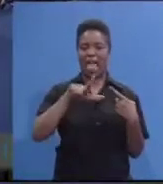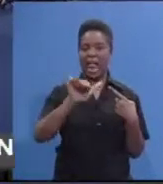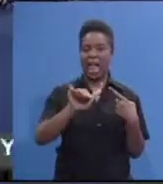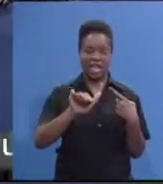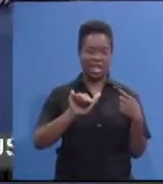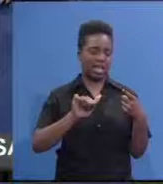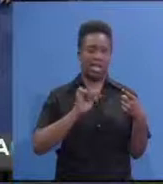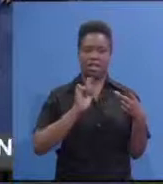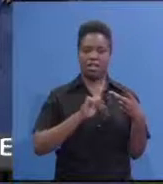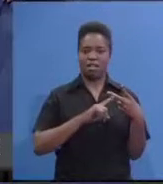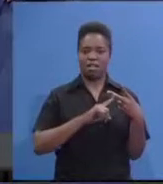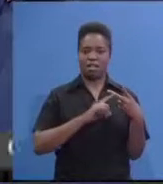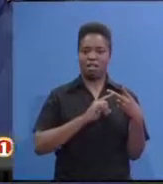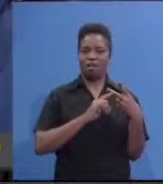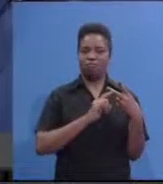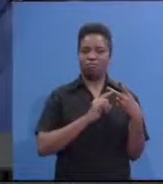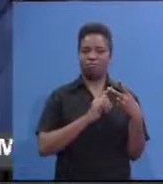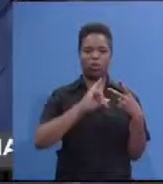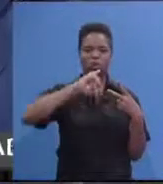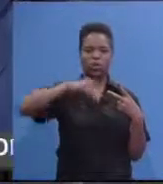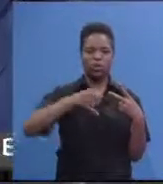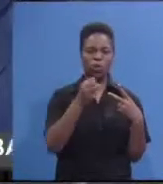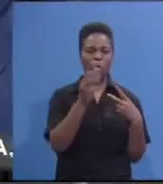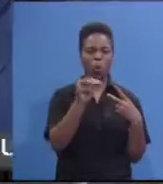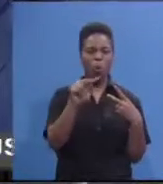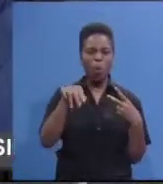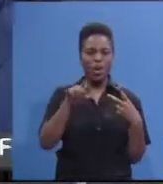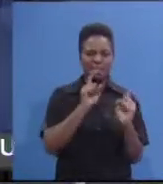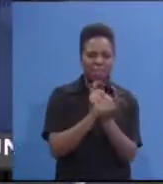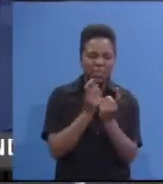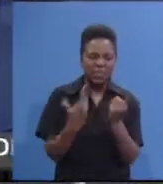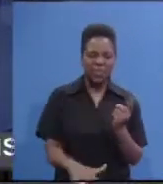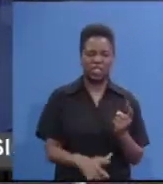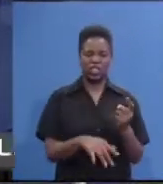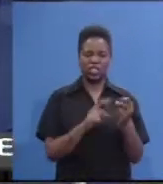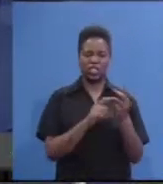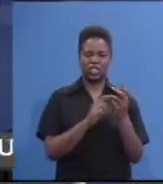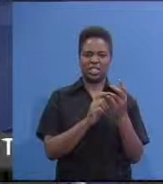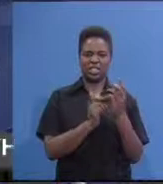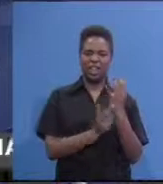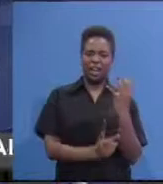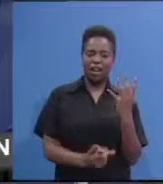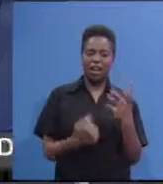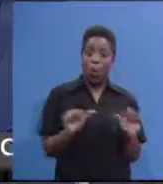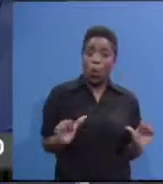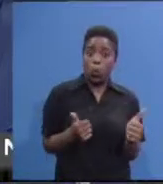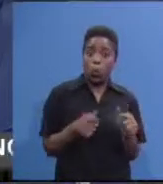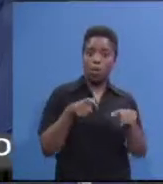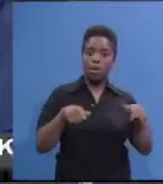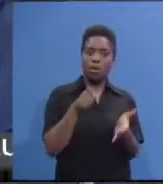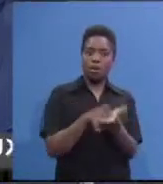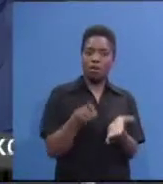count people like Quincy Jones amongst your friends that you've worked with on numerous occasions and the great compositions that you've put together in your